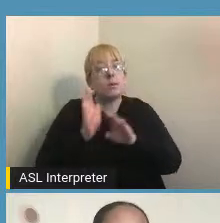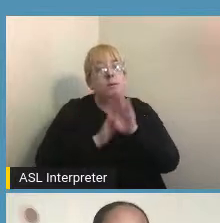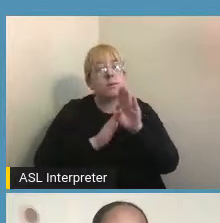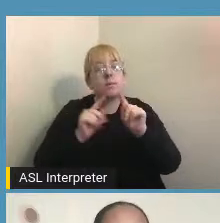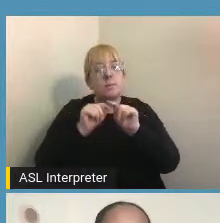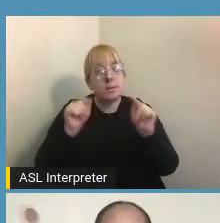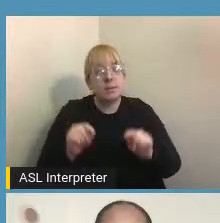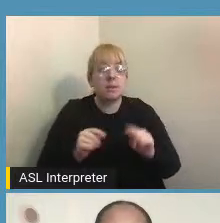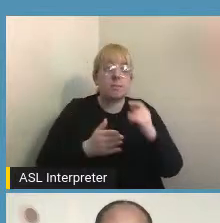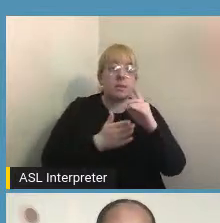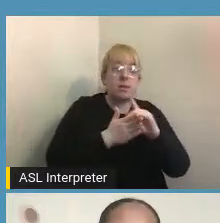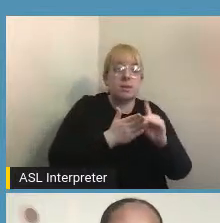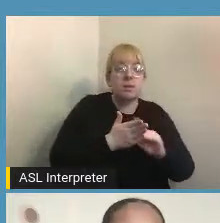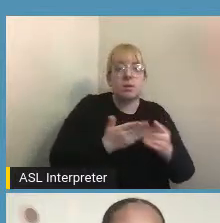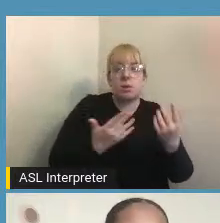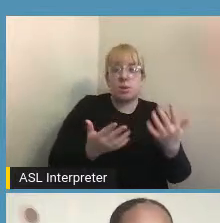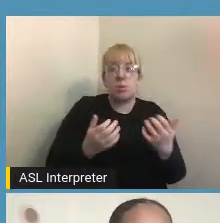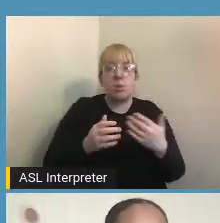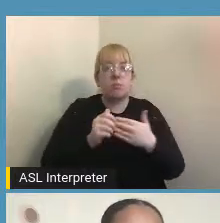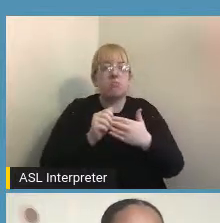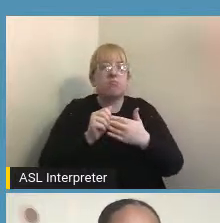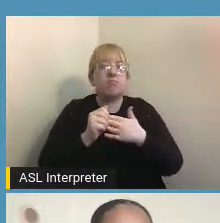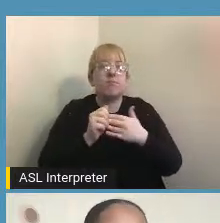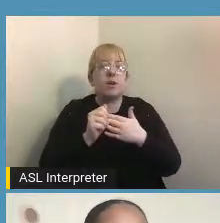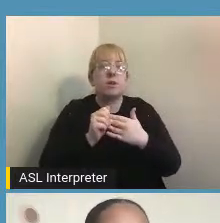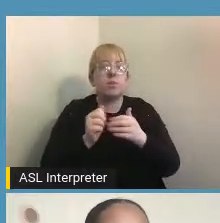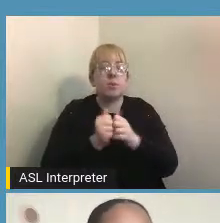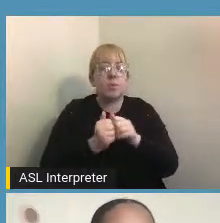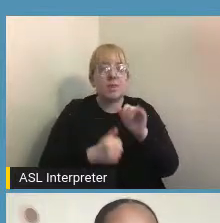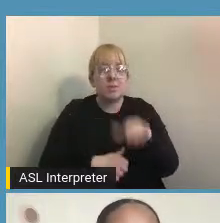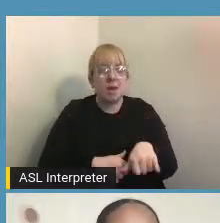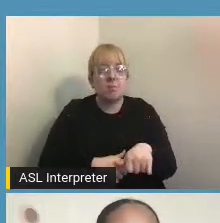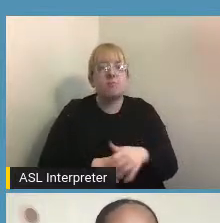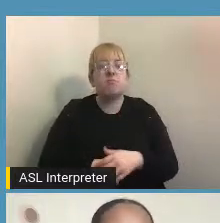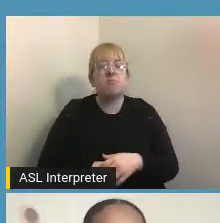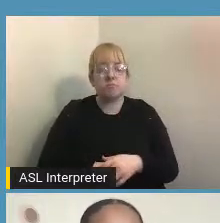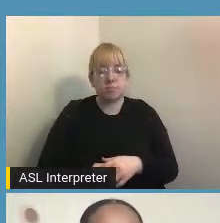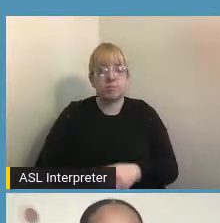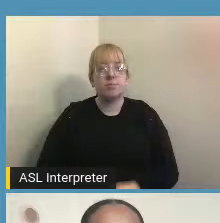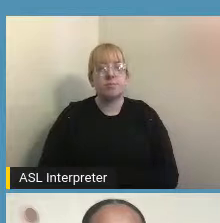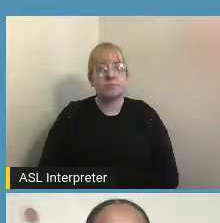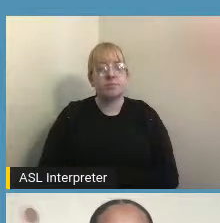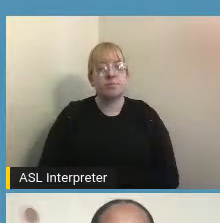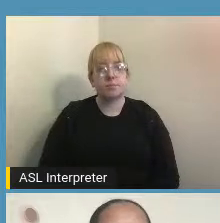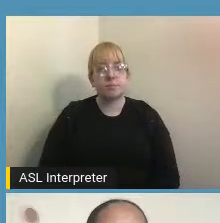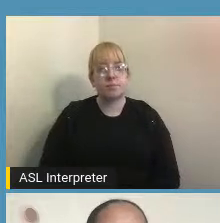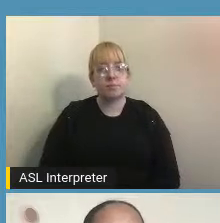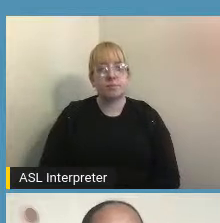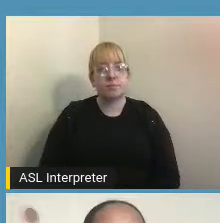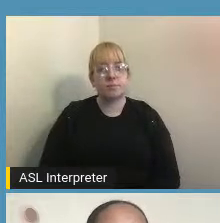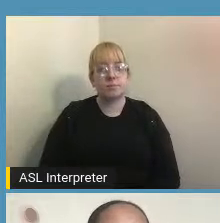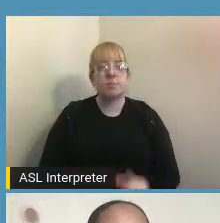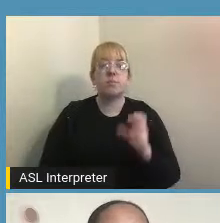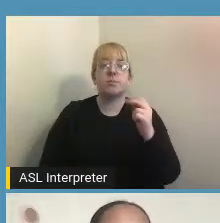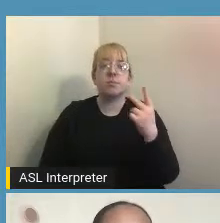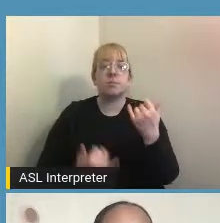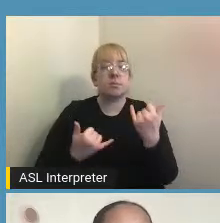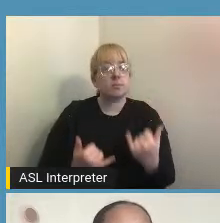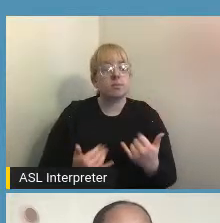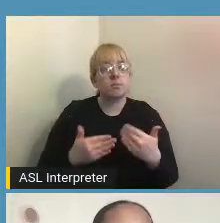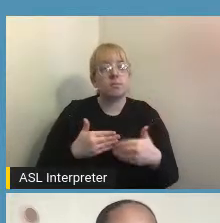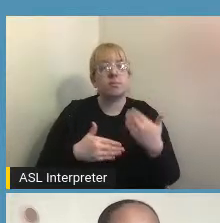that you'll want to bend and flex what the piece looks like in it as well. And so now we're kind of going to